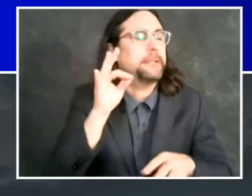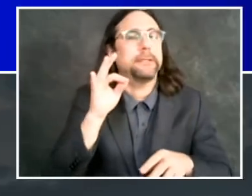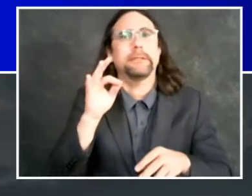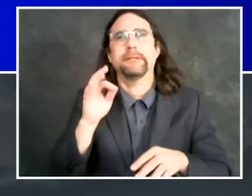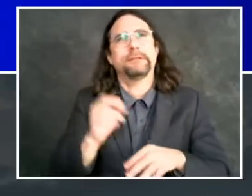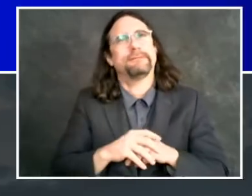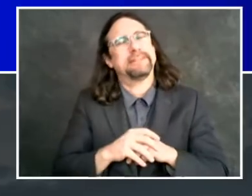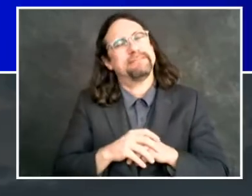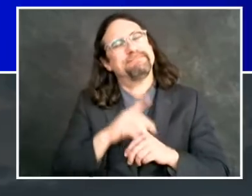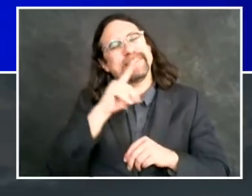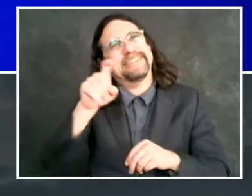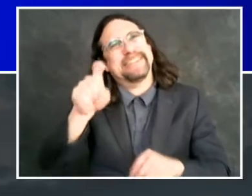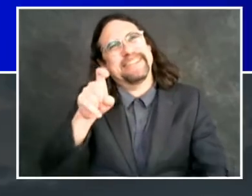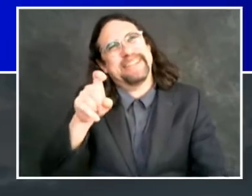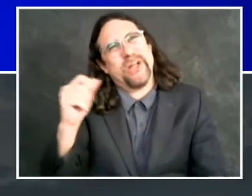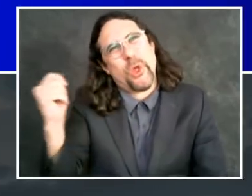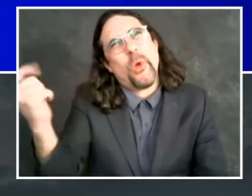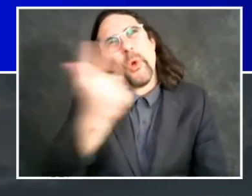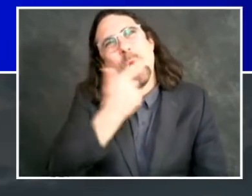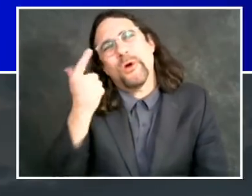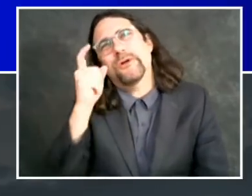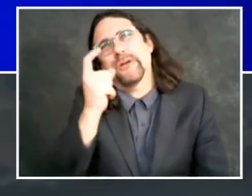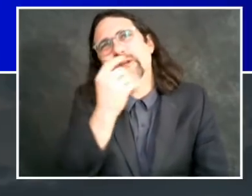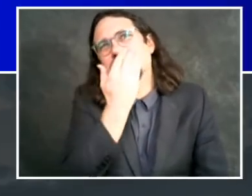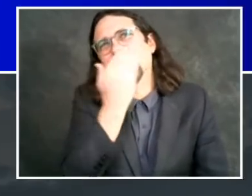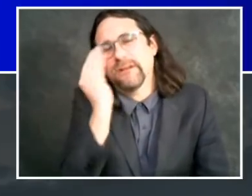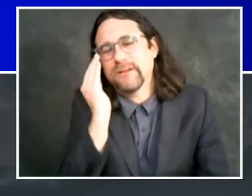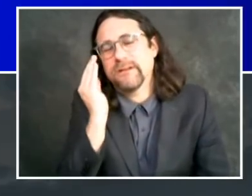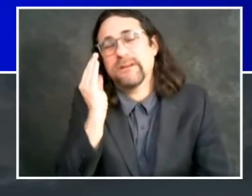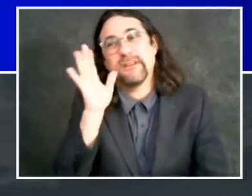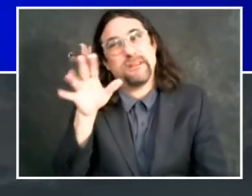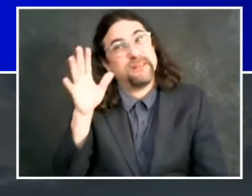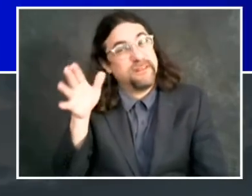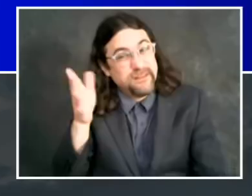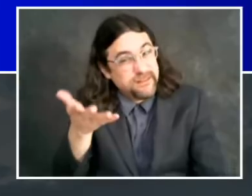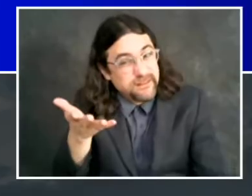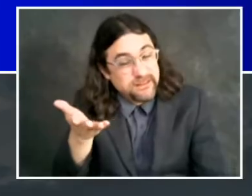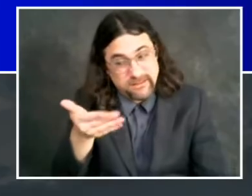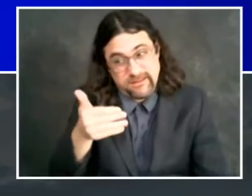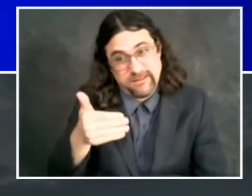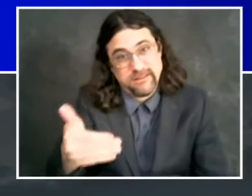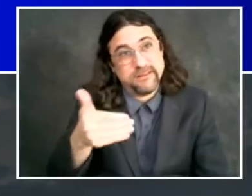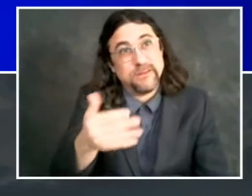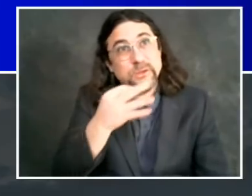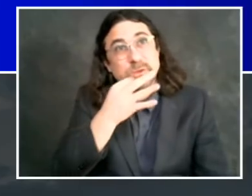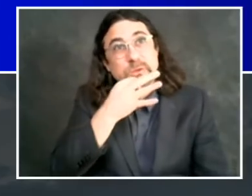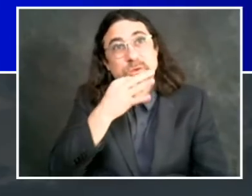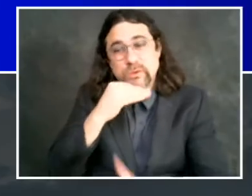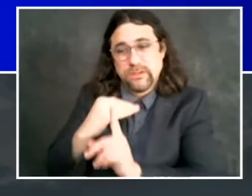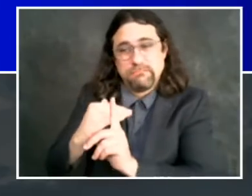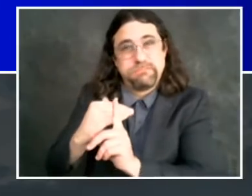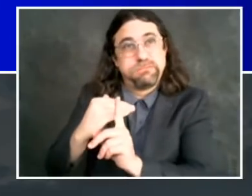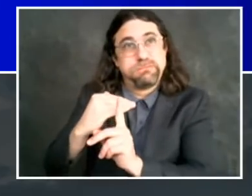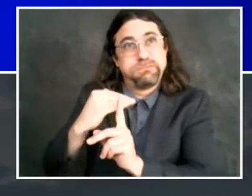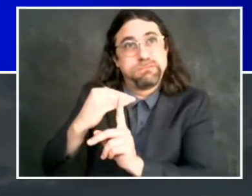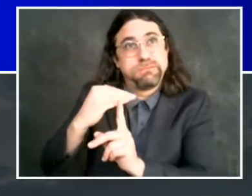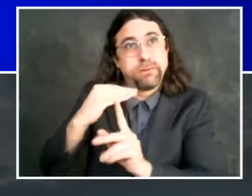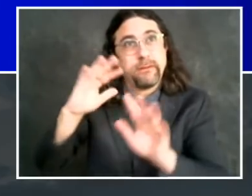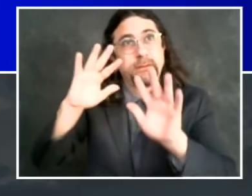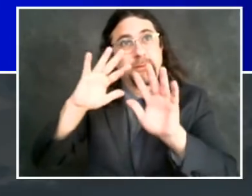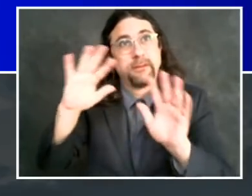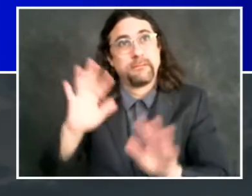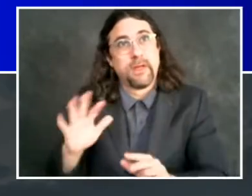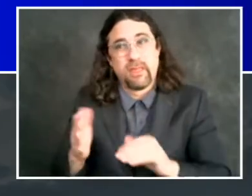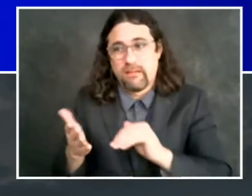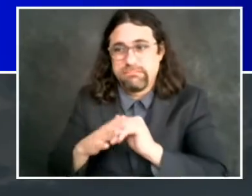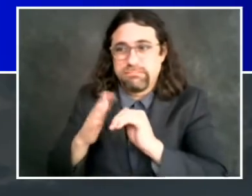will come out for their exercise. That's fine. Get your exercise and get back home. We want to keep people safe. Everyone needs to have